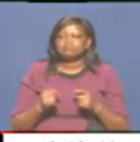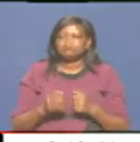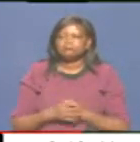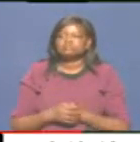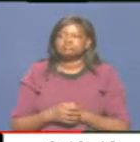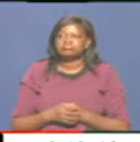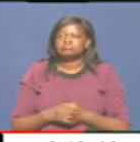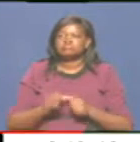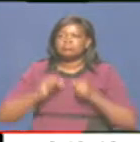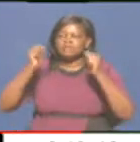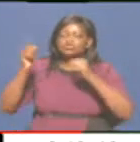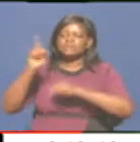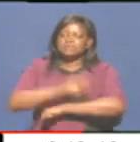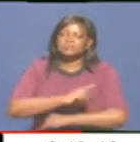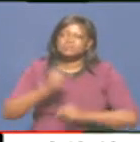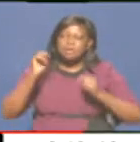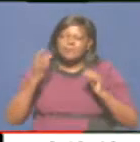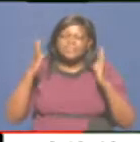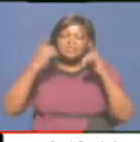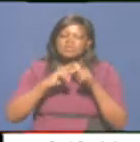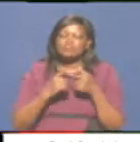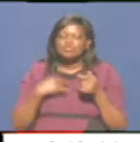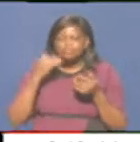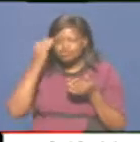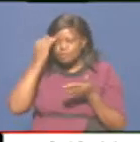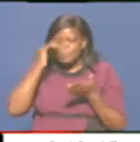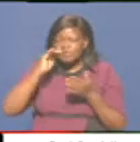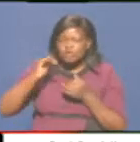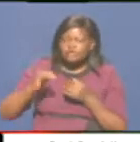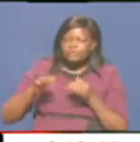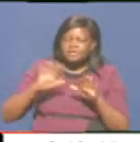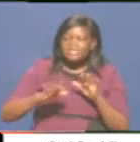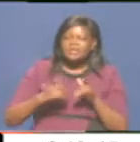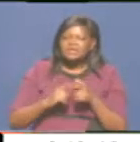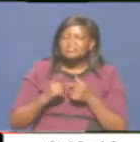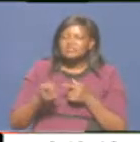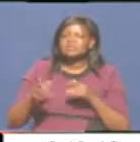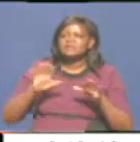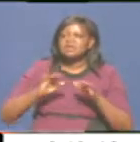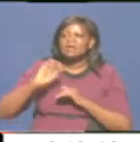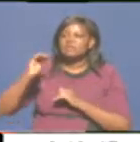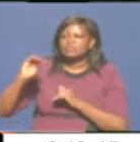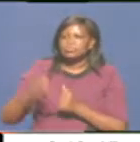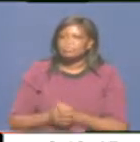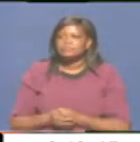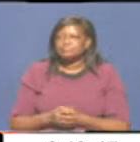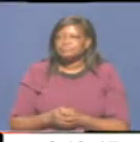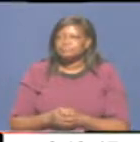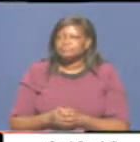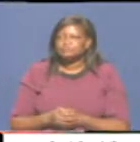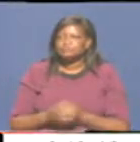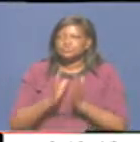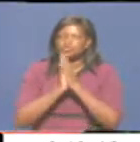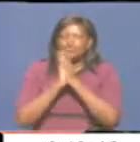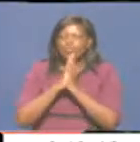are facts you would want to know about the county of Kirinyaga. Now here is Kirinyaga County's profile.